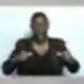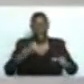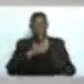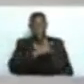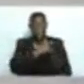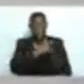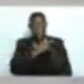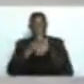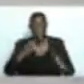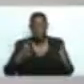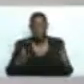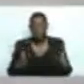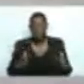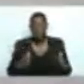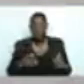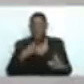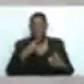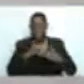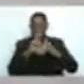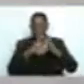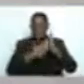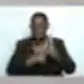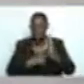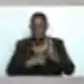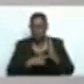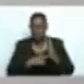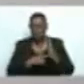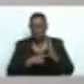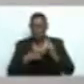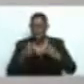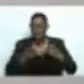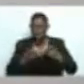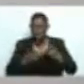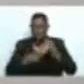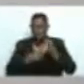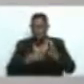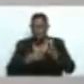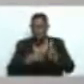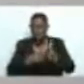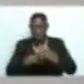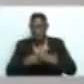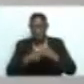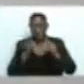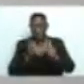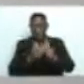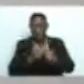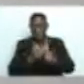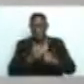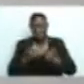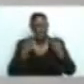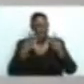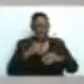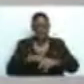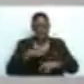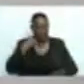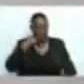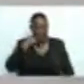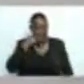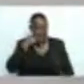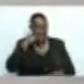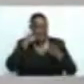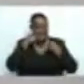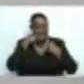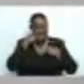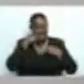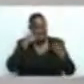and also the rules and regulation that governs the House. So I will definitely miss him, you know, because I called on him many times to ensure that I did things